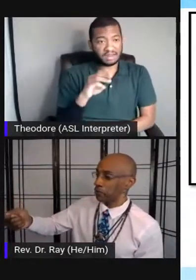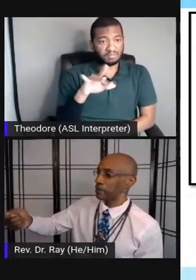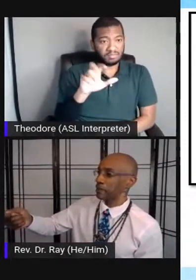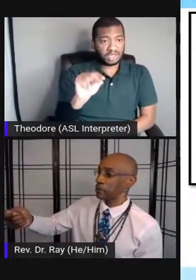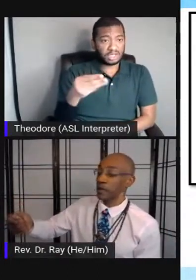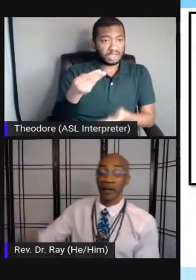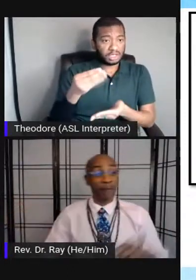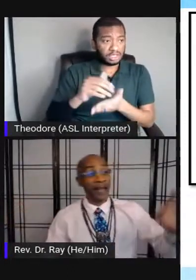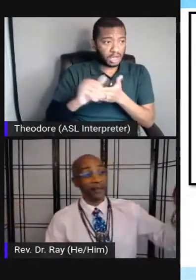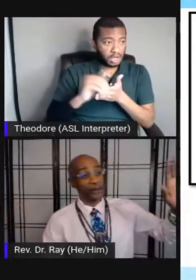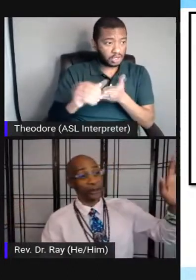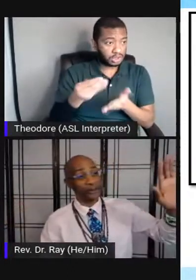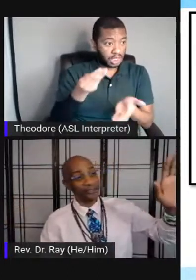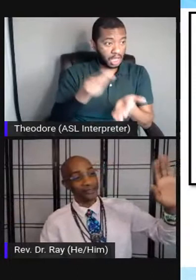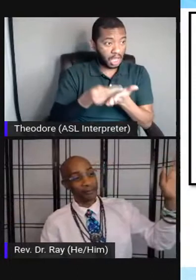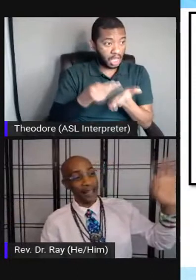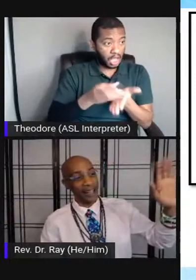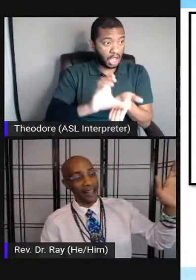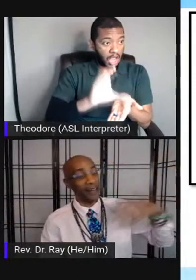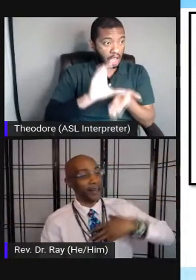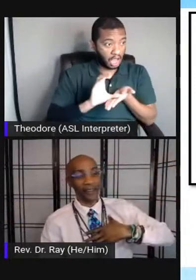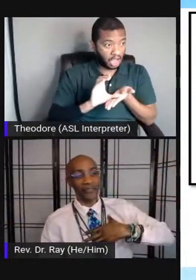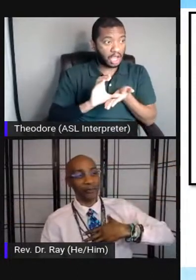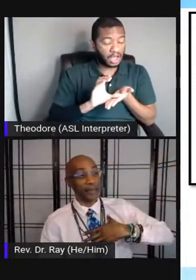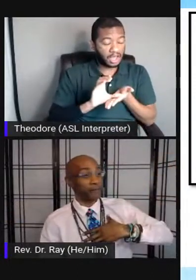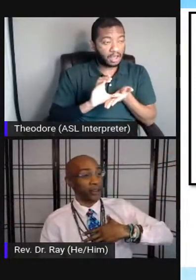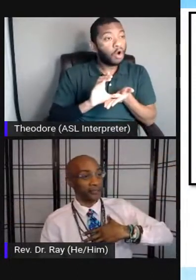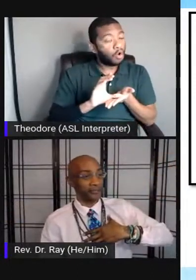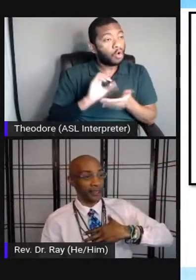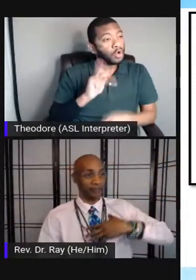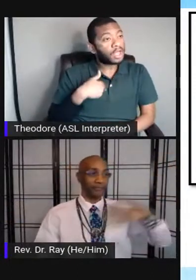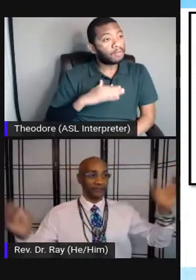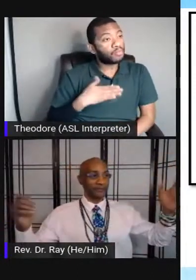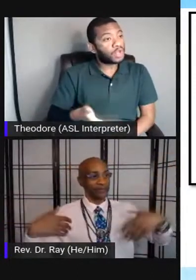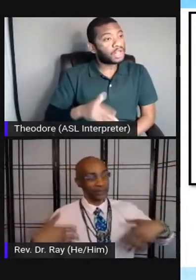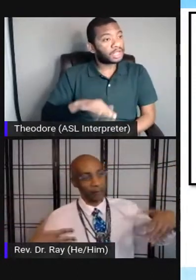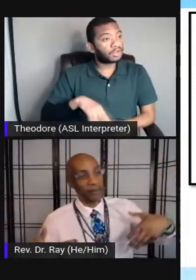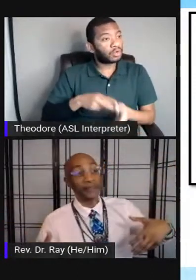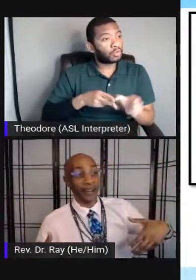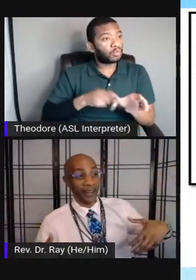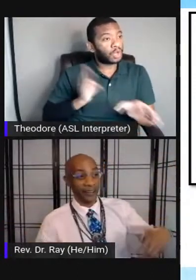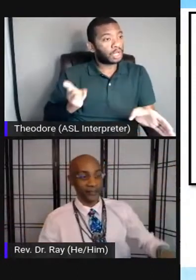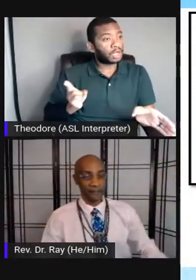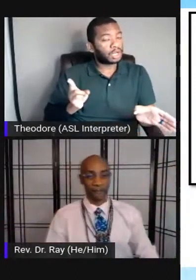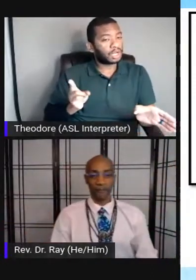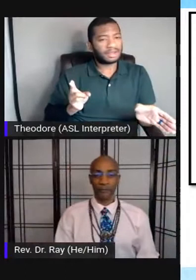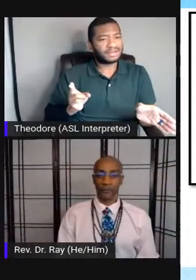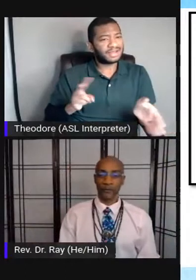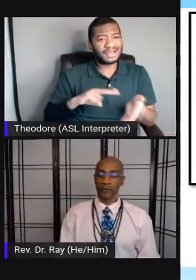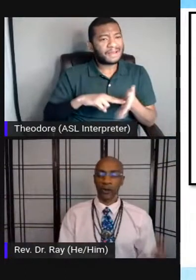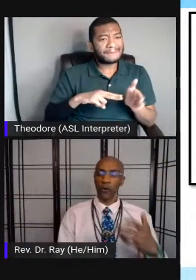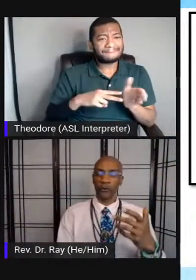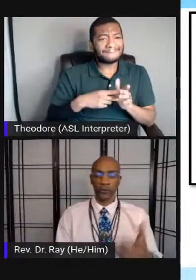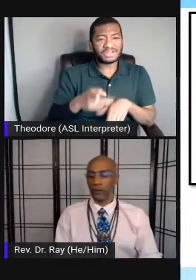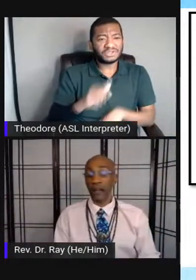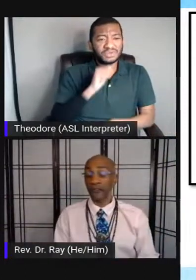Thank you for the years. Bye, Google. Bye. I love you, but I'm gone. I'm a millionaire now.